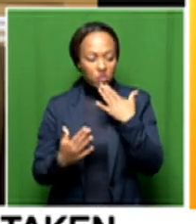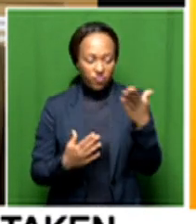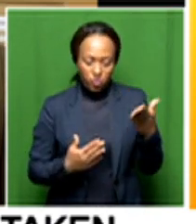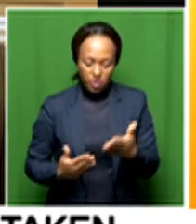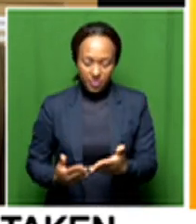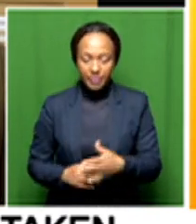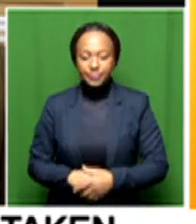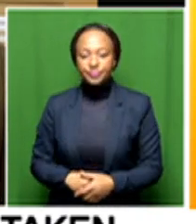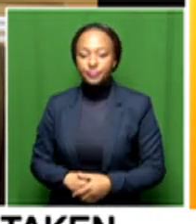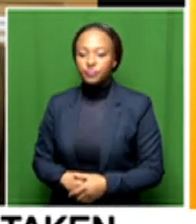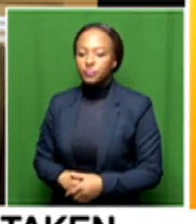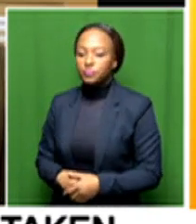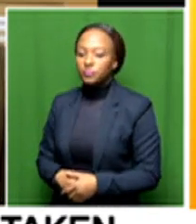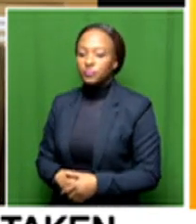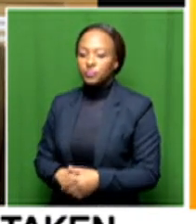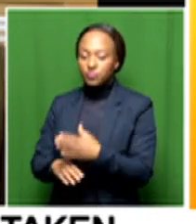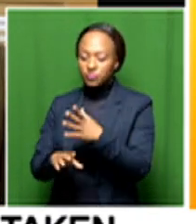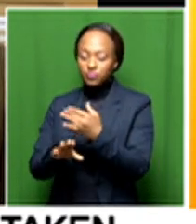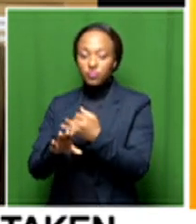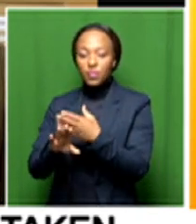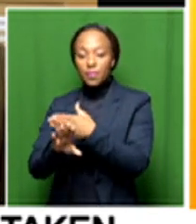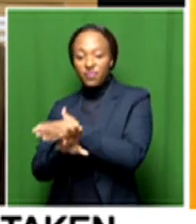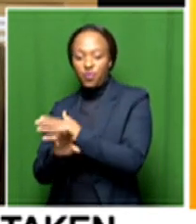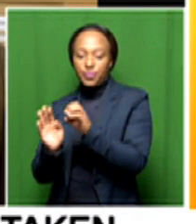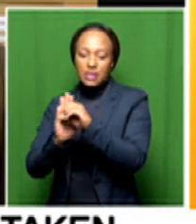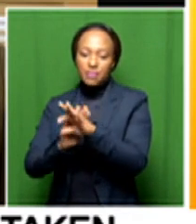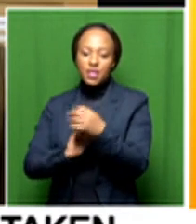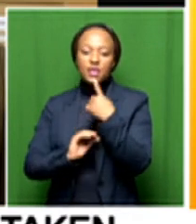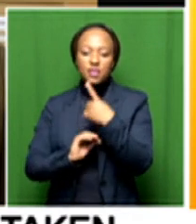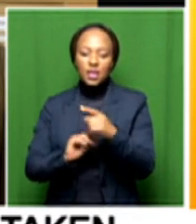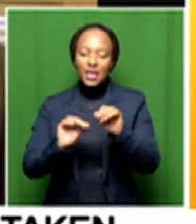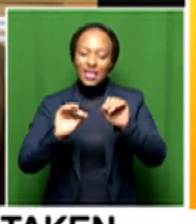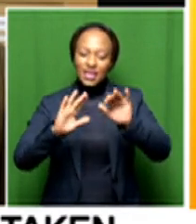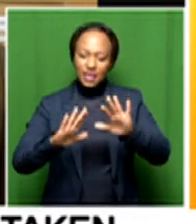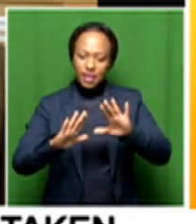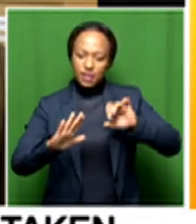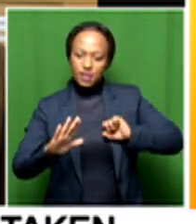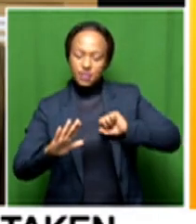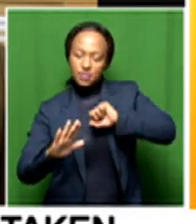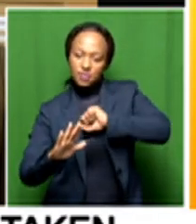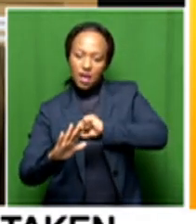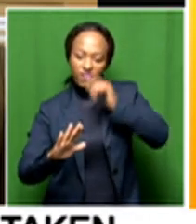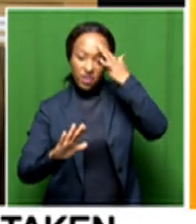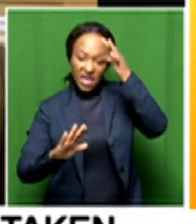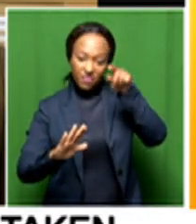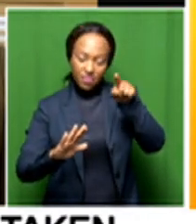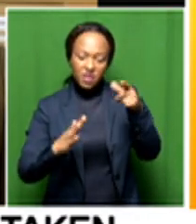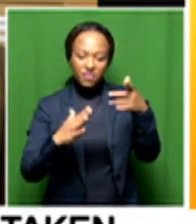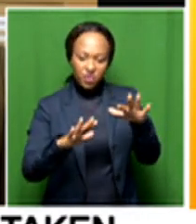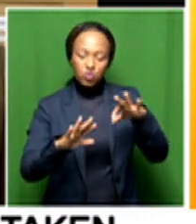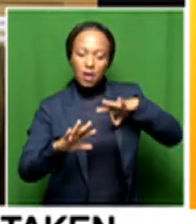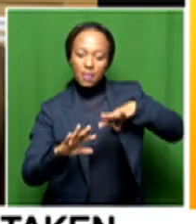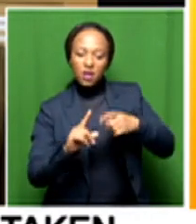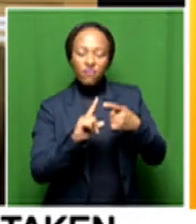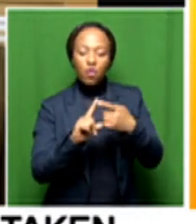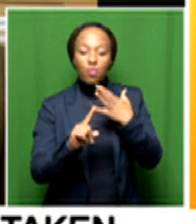pleasure. Earlier media reports suggest that 10 government employees unduly benefited from being awarded contracts